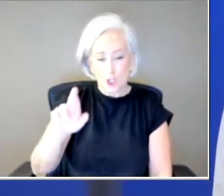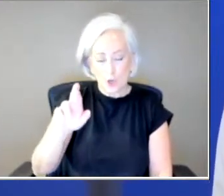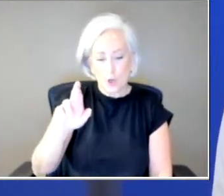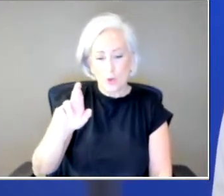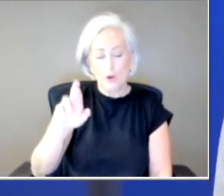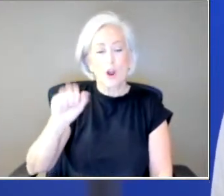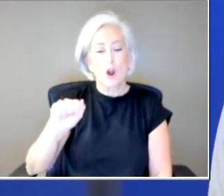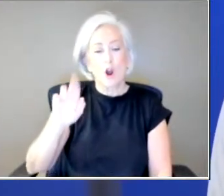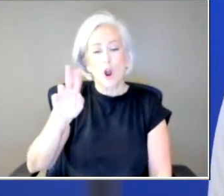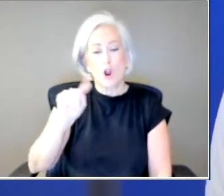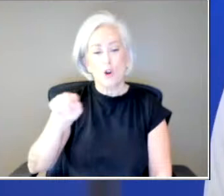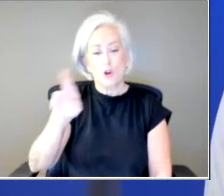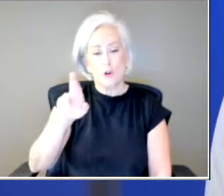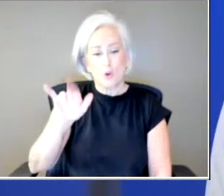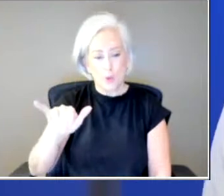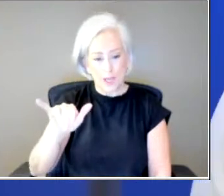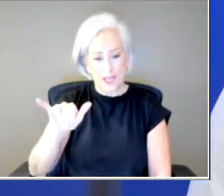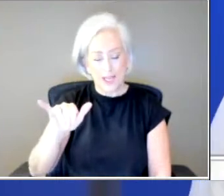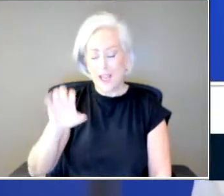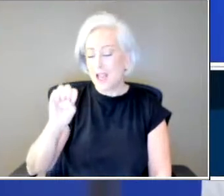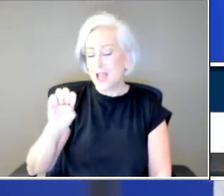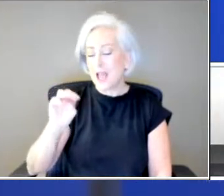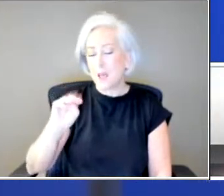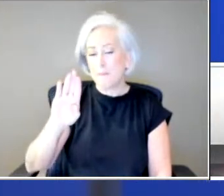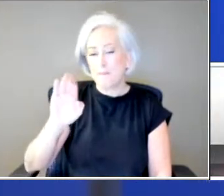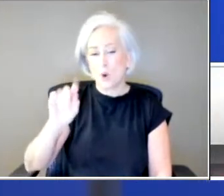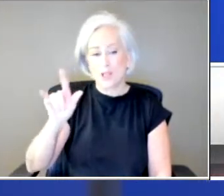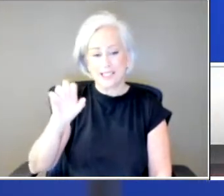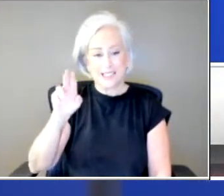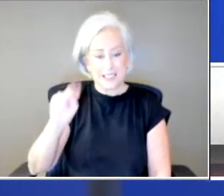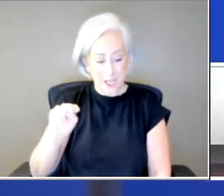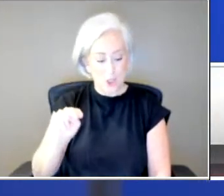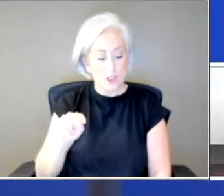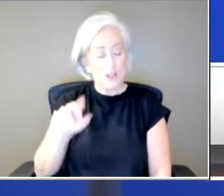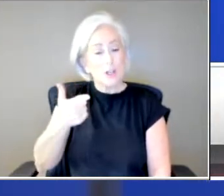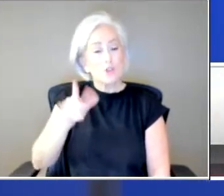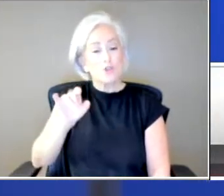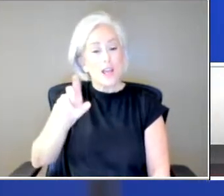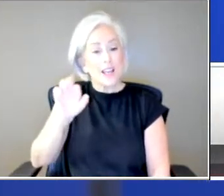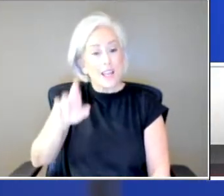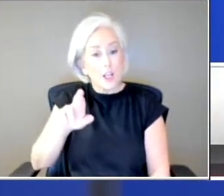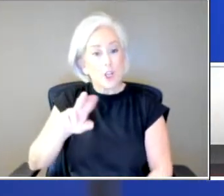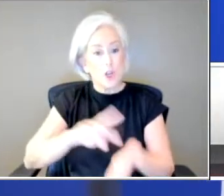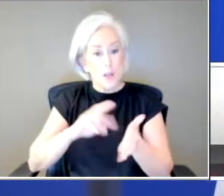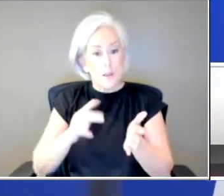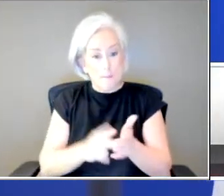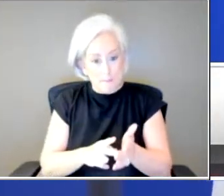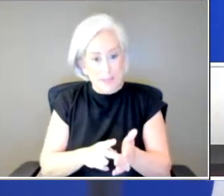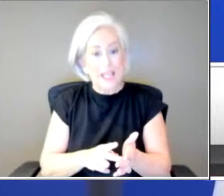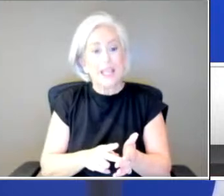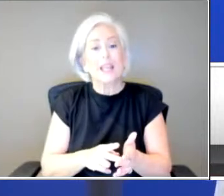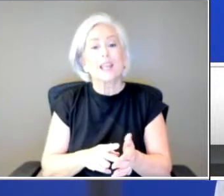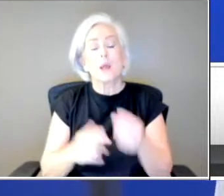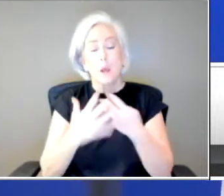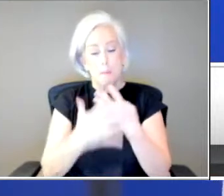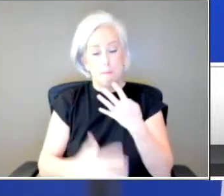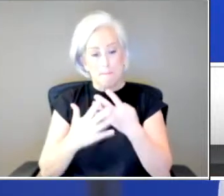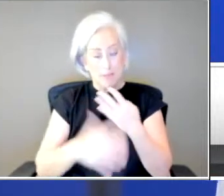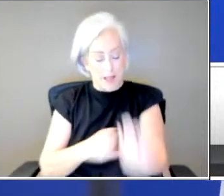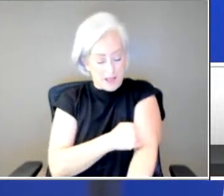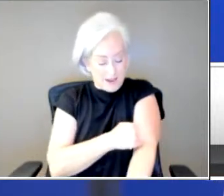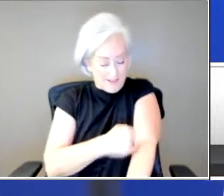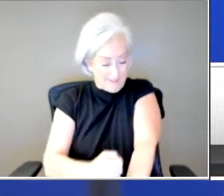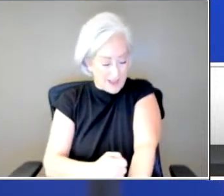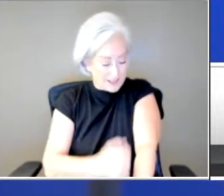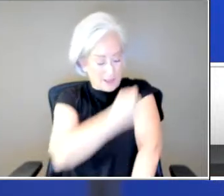geniculate arteries are branch vessels that come off the main blood vessel that takes flow down your leg. And these are, everybody has